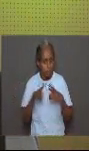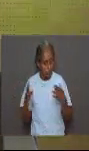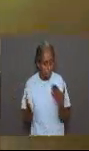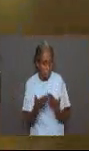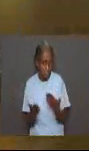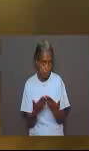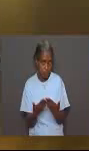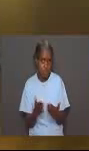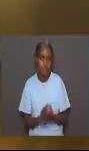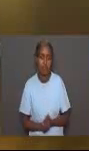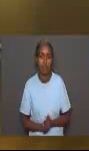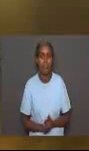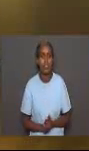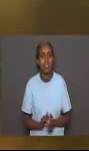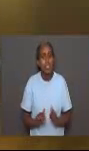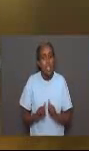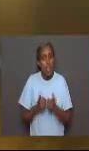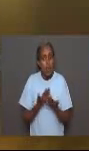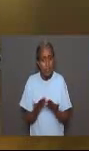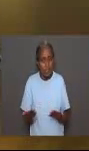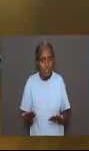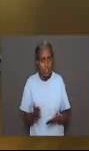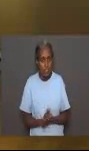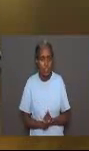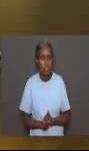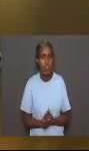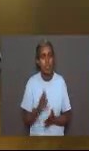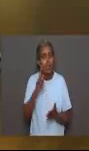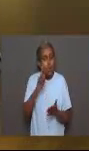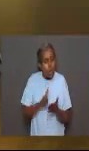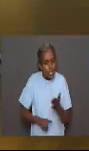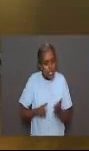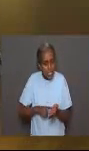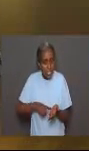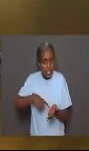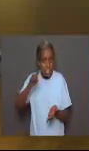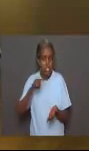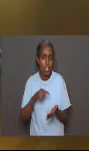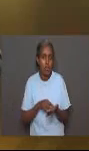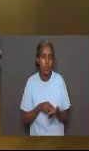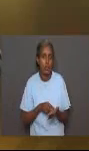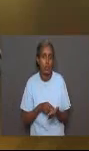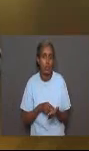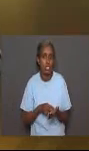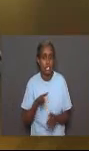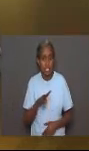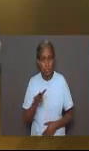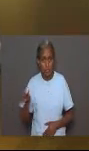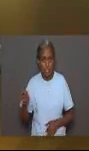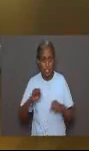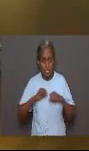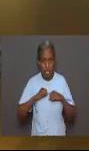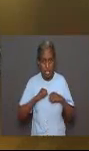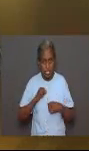simple. However, what if the initial point of the vector has